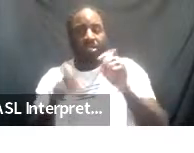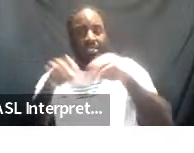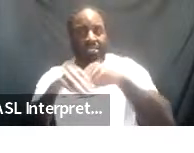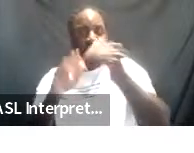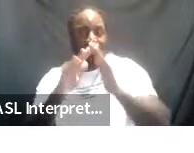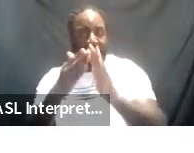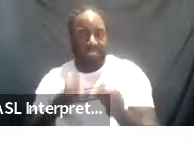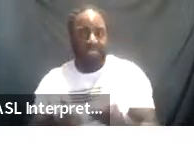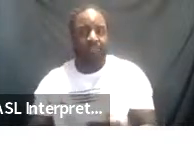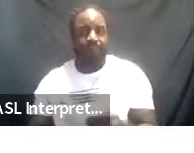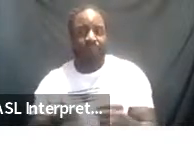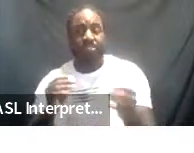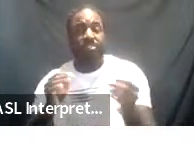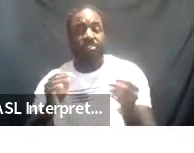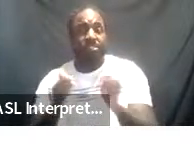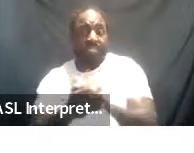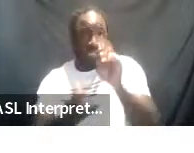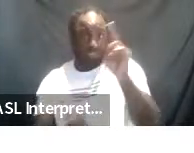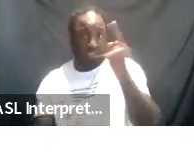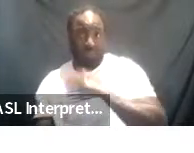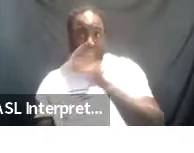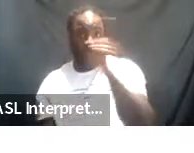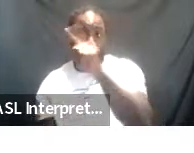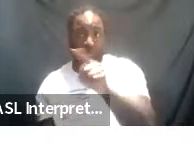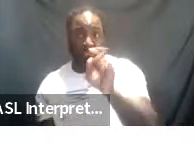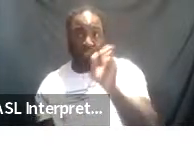So that's question number one.